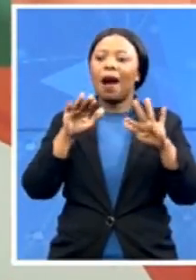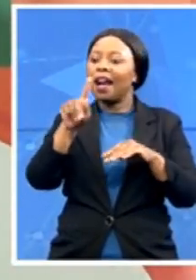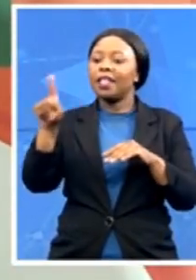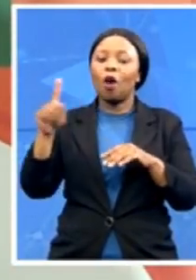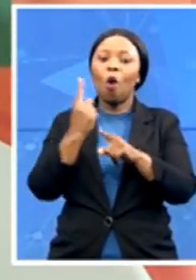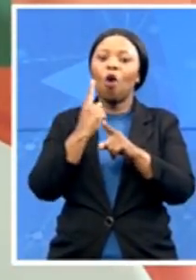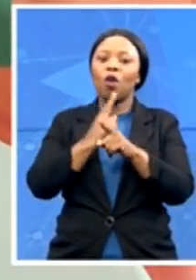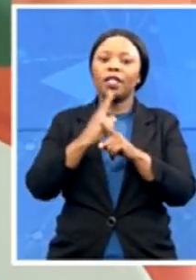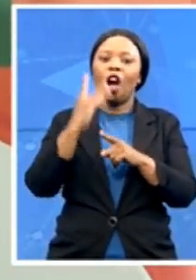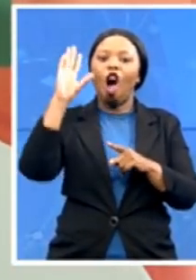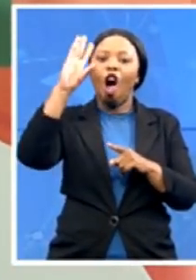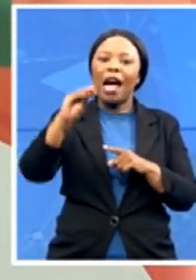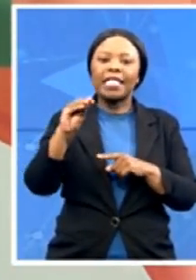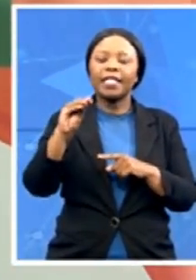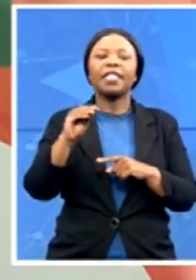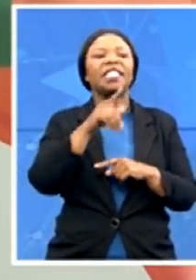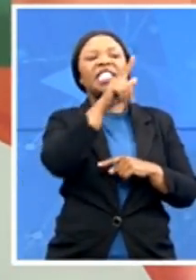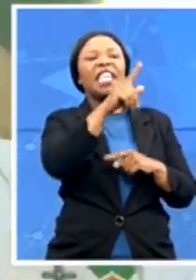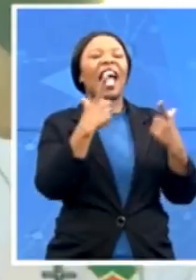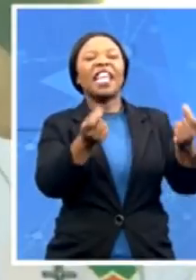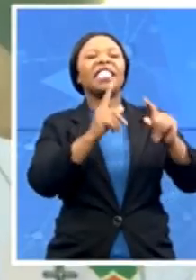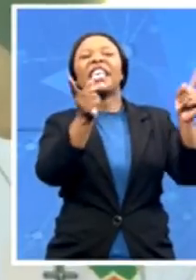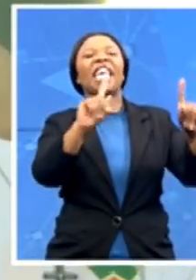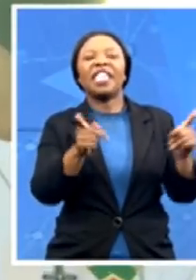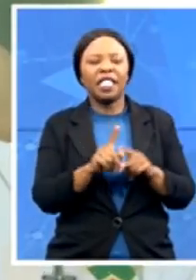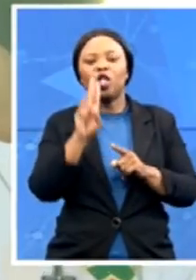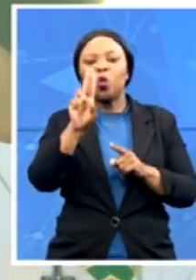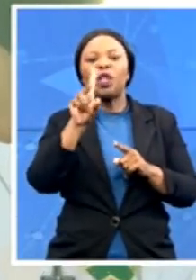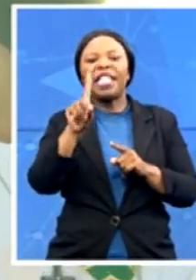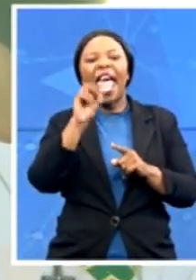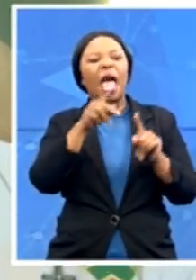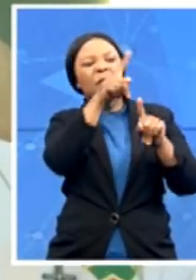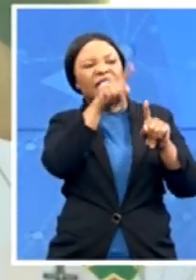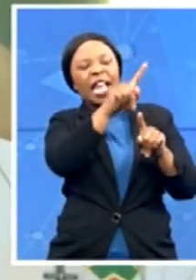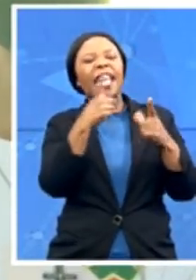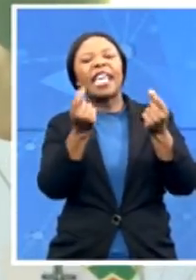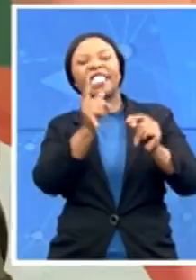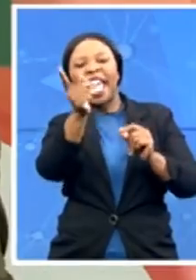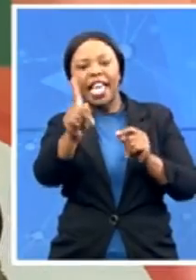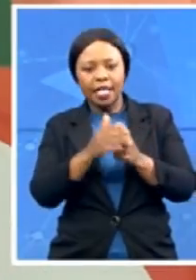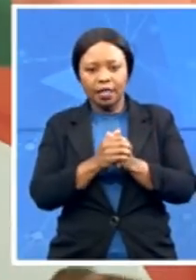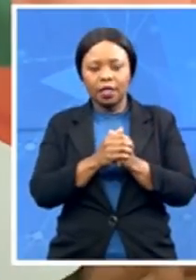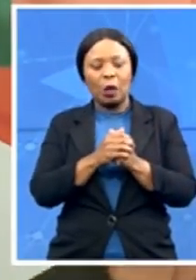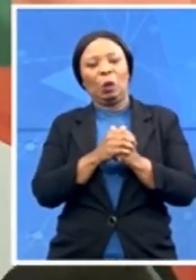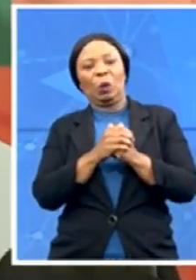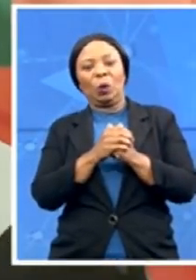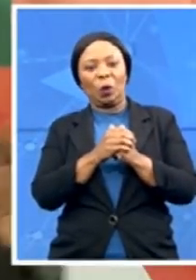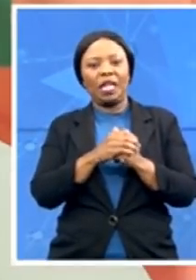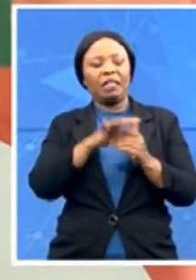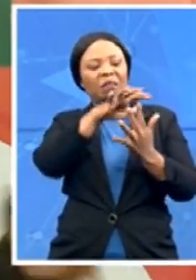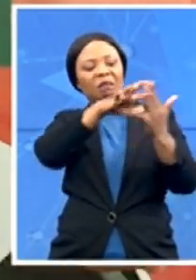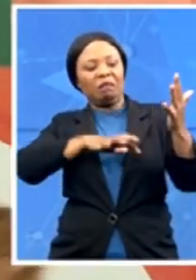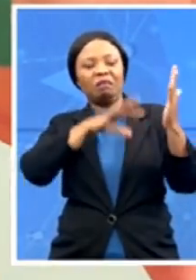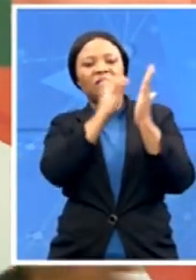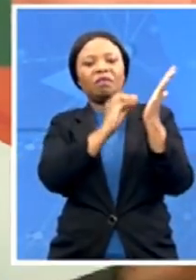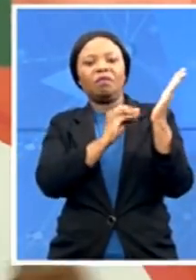Nenze ntoni nele UDM. And bomi obituary yabo yethu yayibhalwe kwango 1999